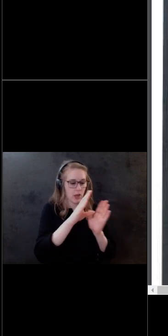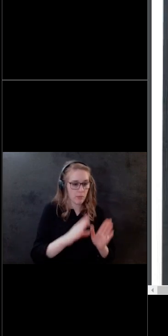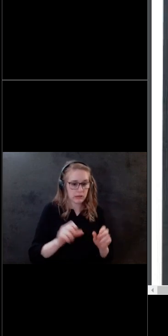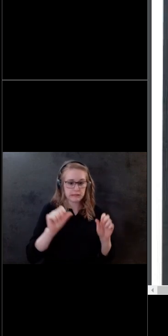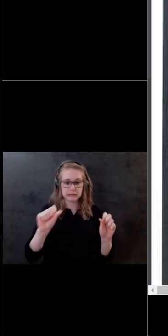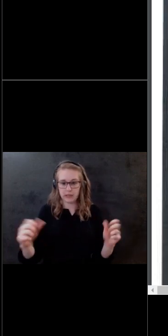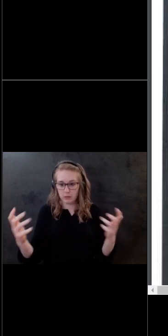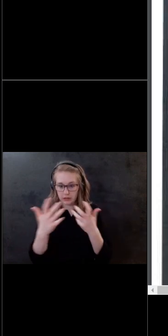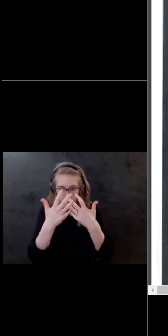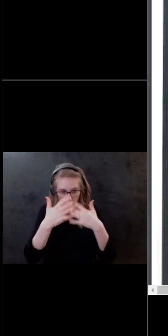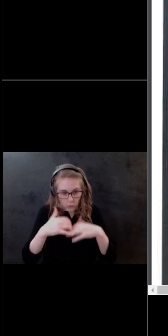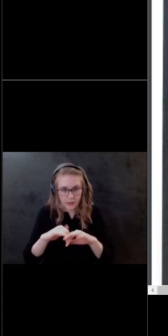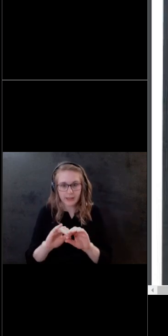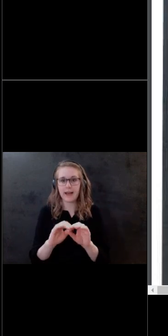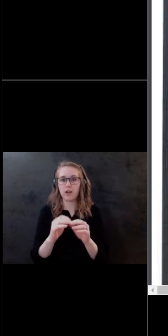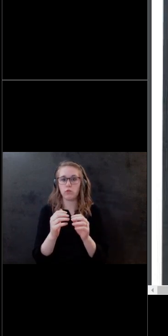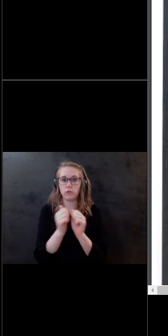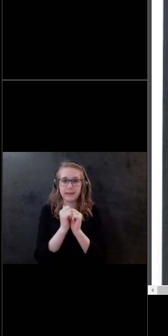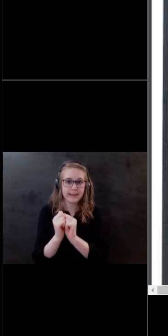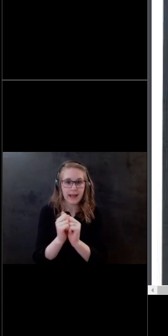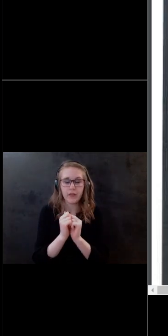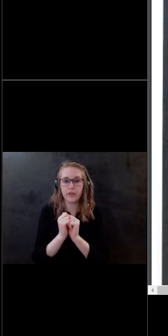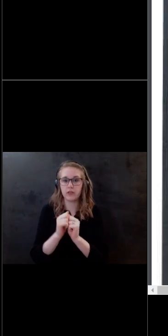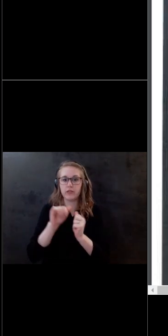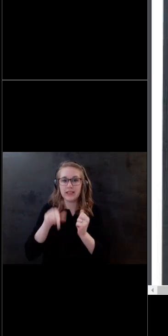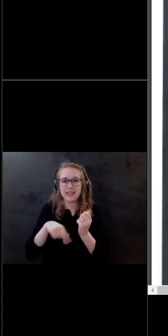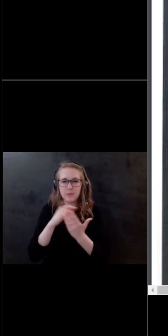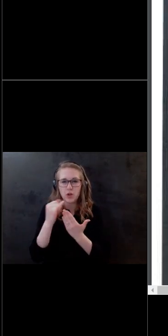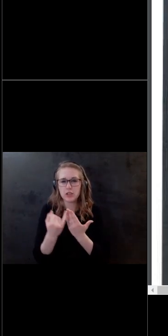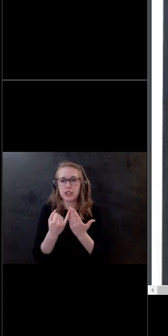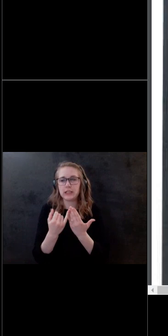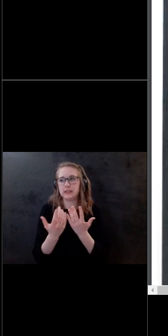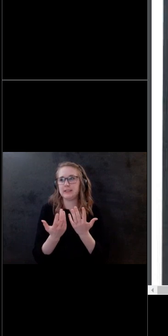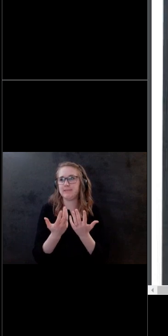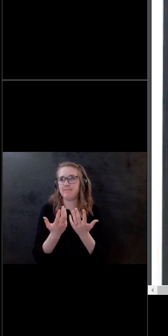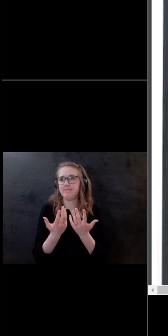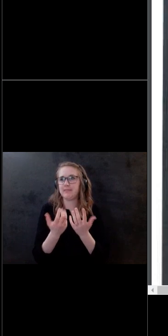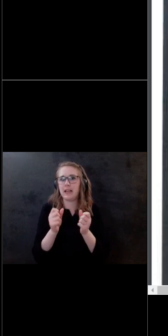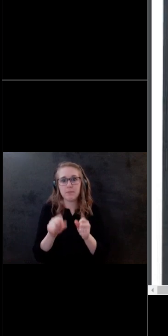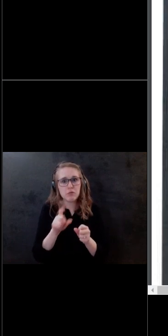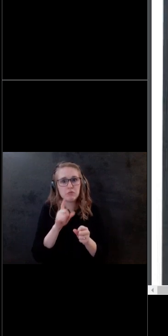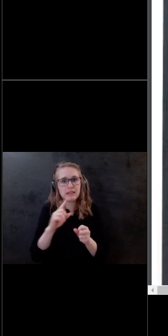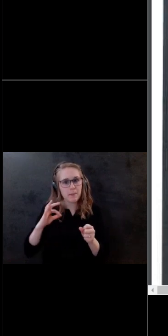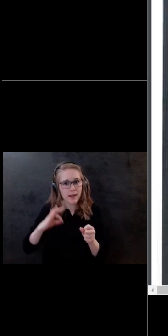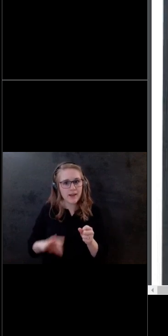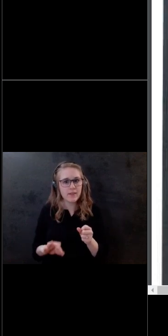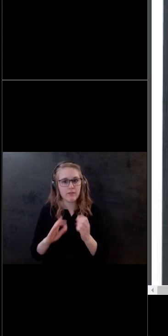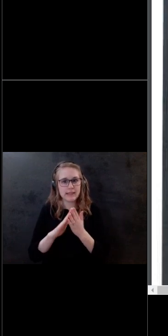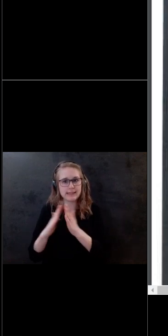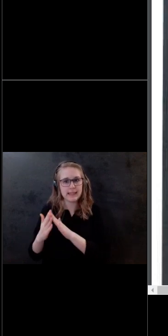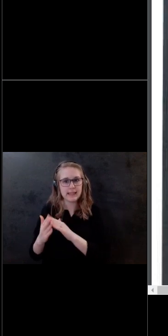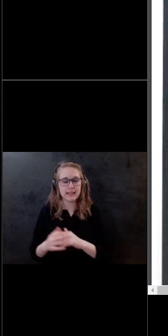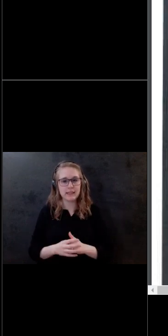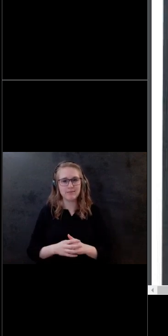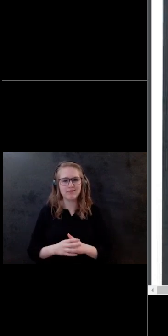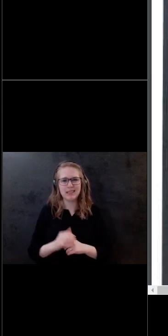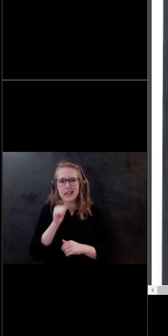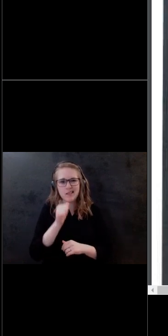out? Can we work together to make this project an asset for the city and not a